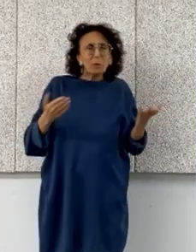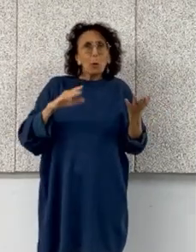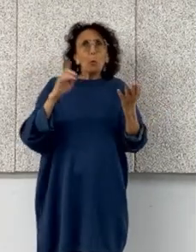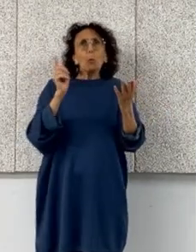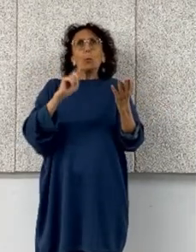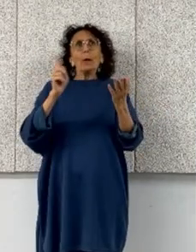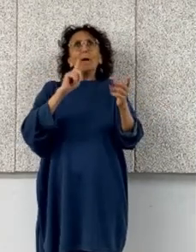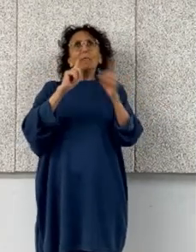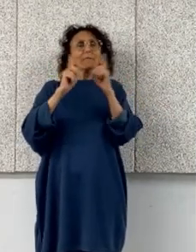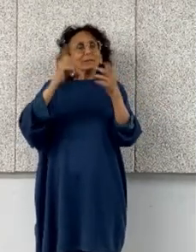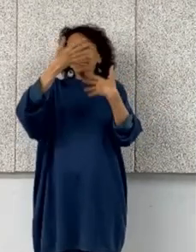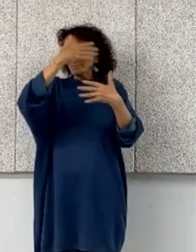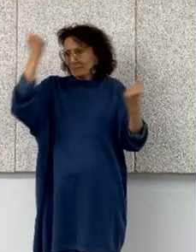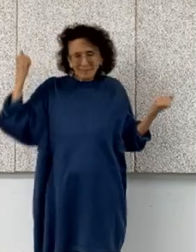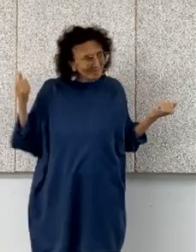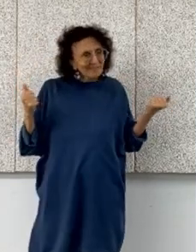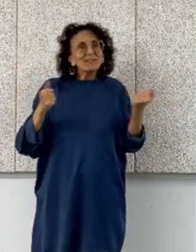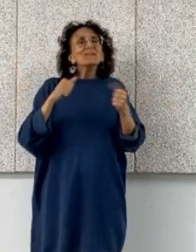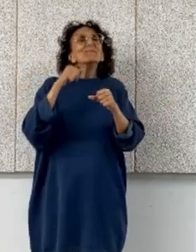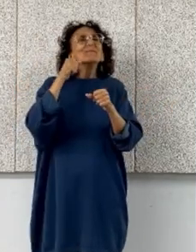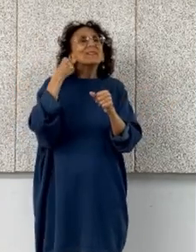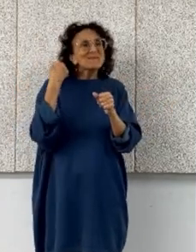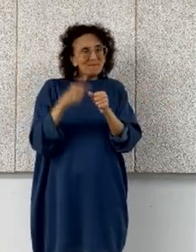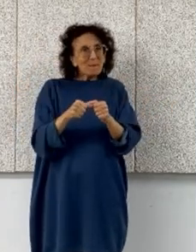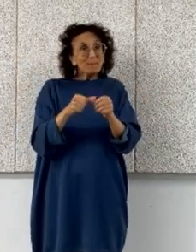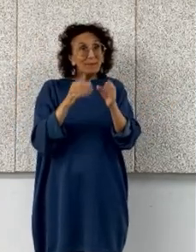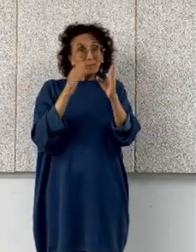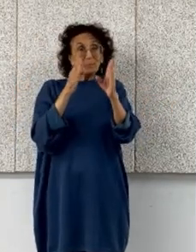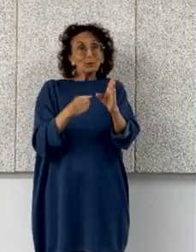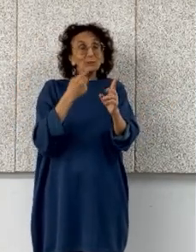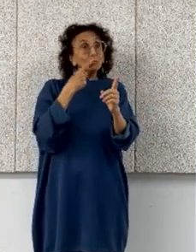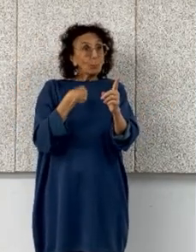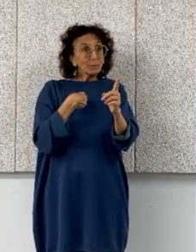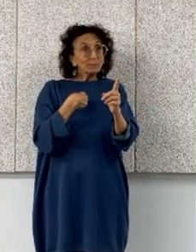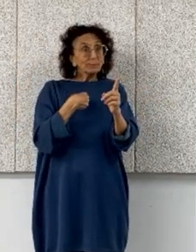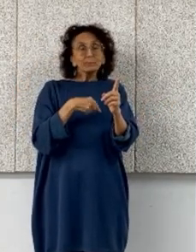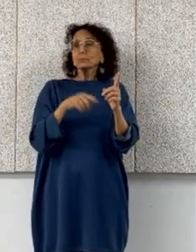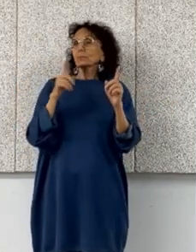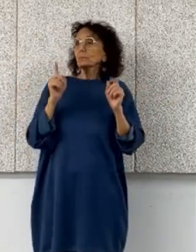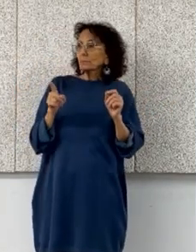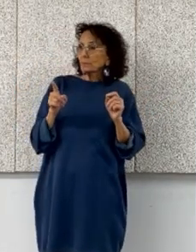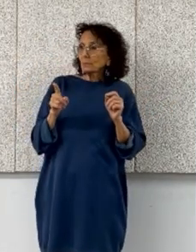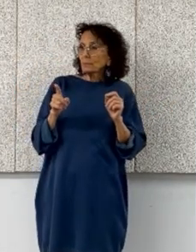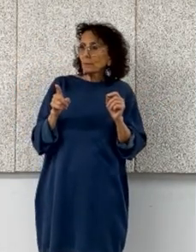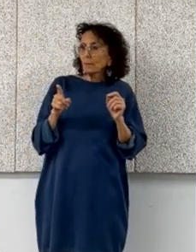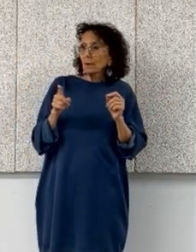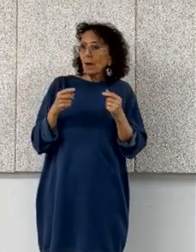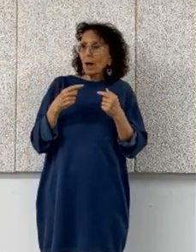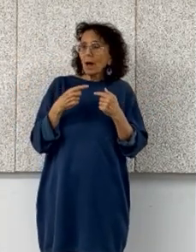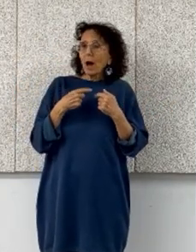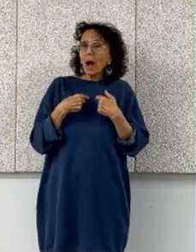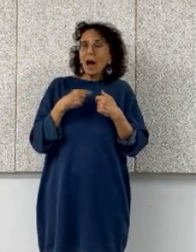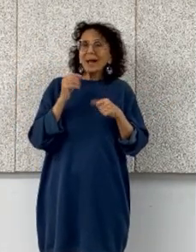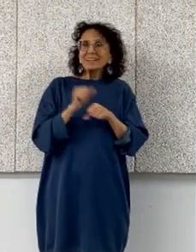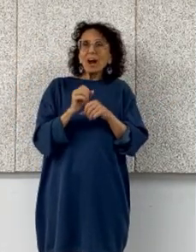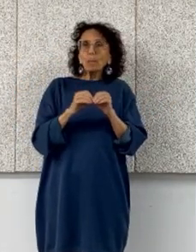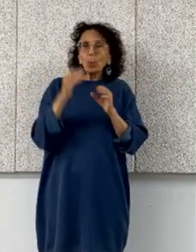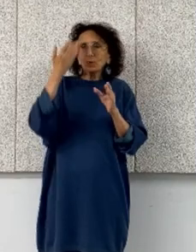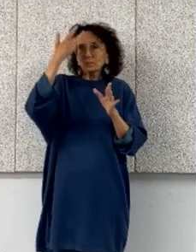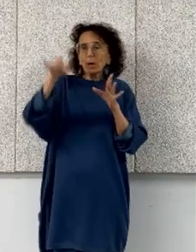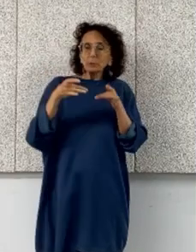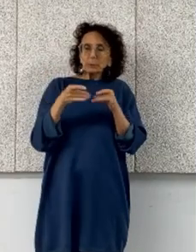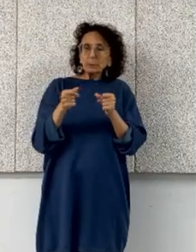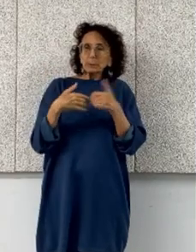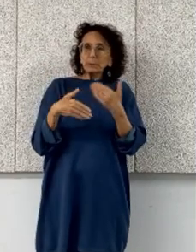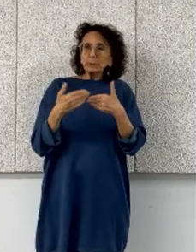we were when they had this conversation. I just remember that this person said to me, I am a much more efficient worker because I want